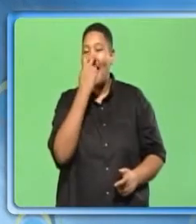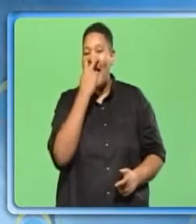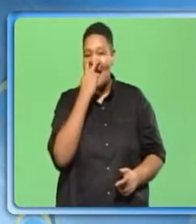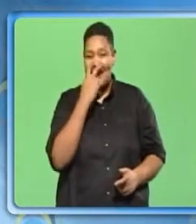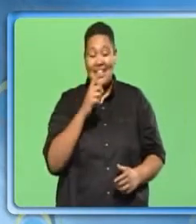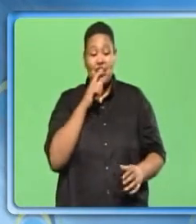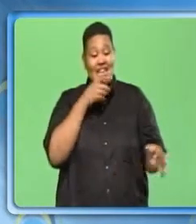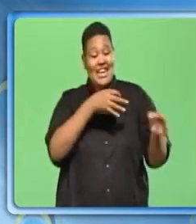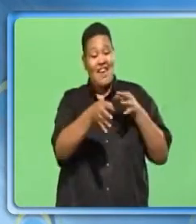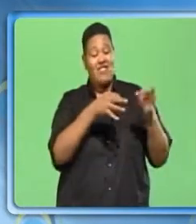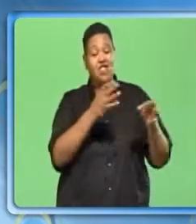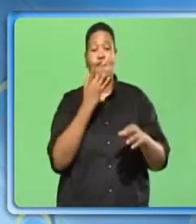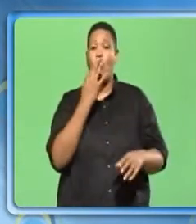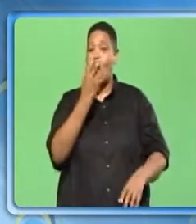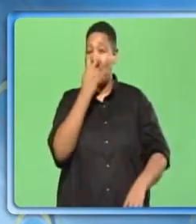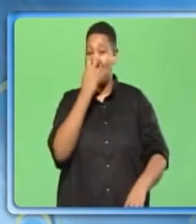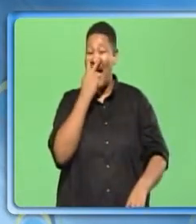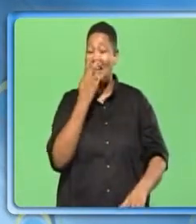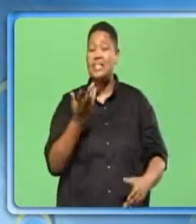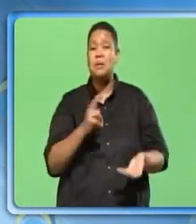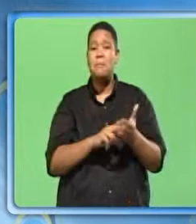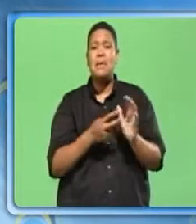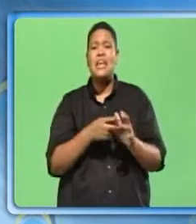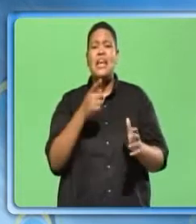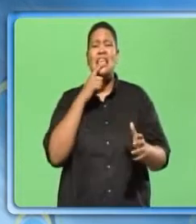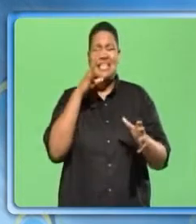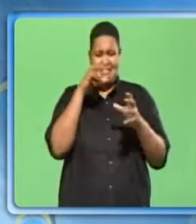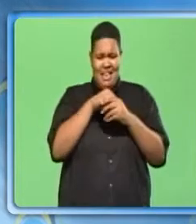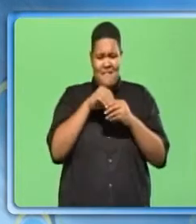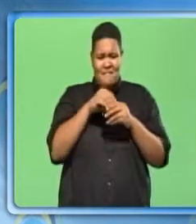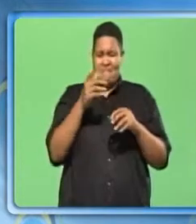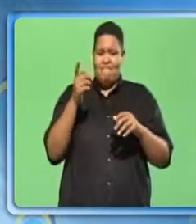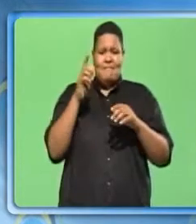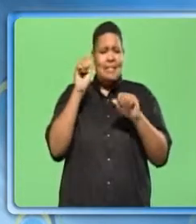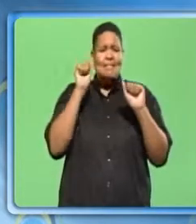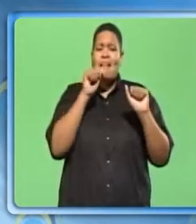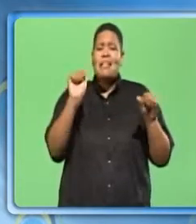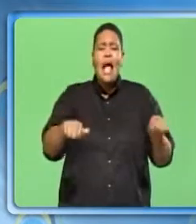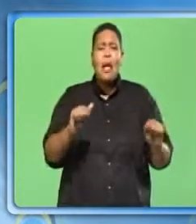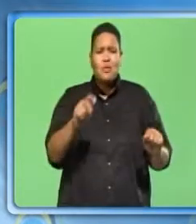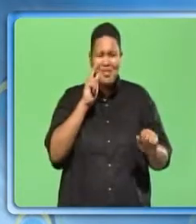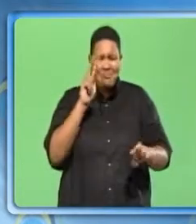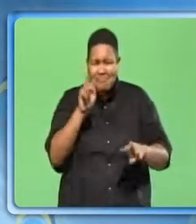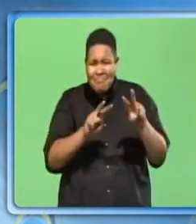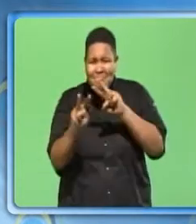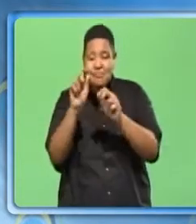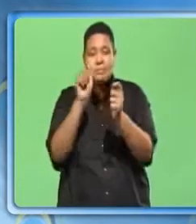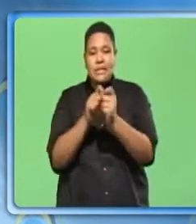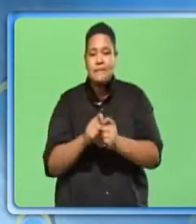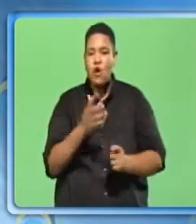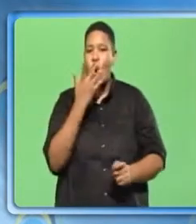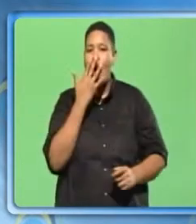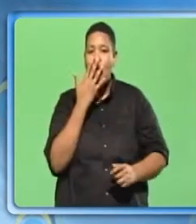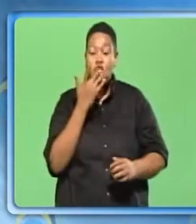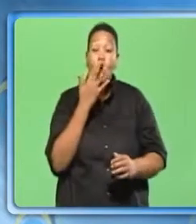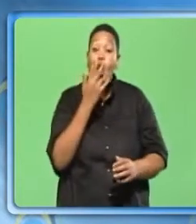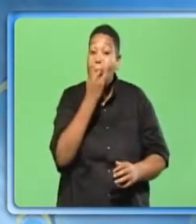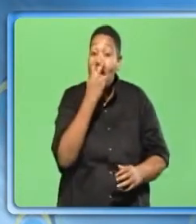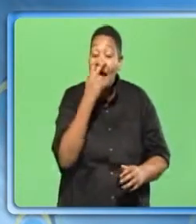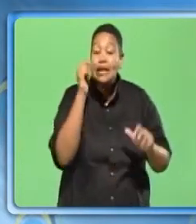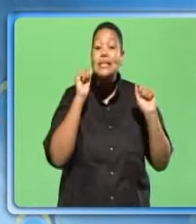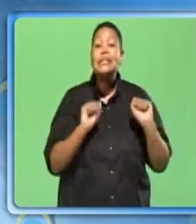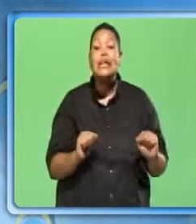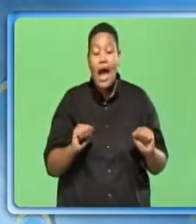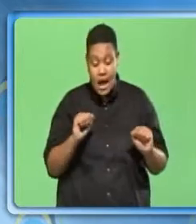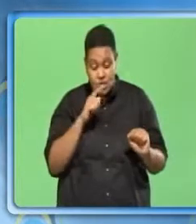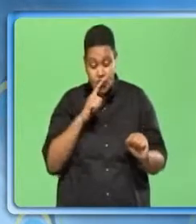the definition of color blindness is a deficiency in one's ability to discern certain colors. Color blindness can